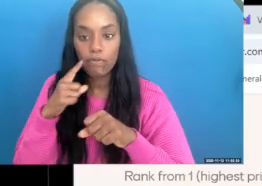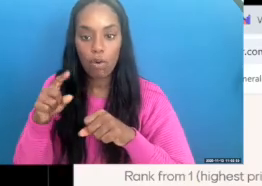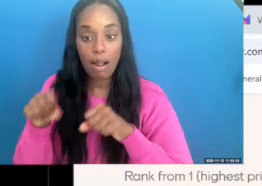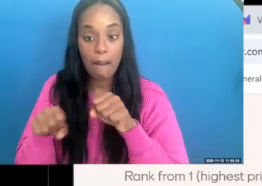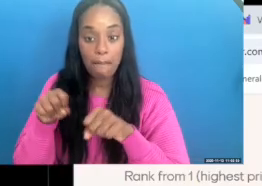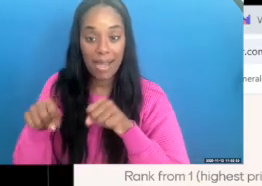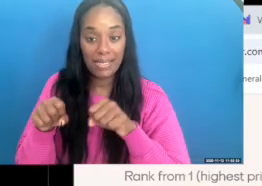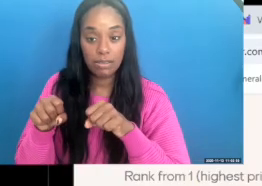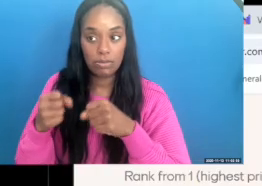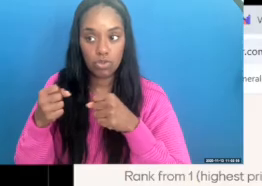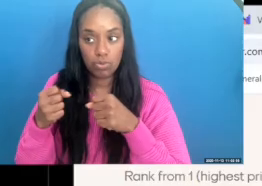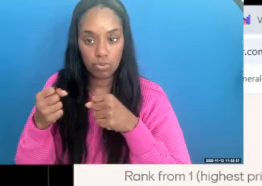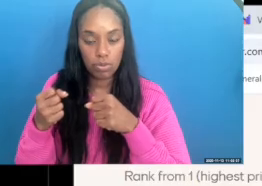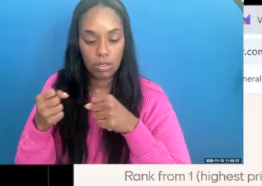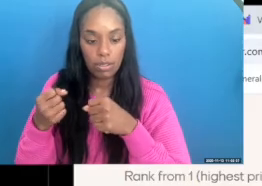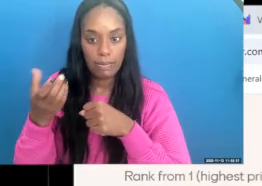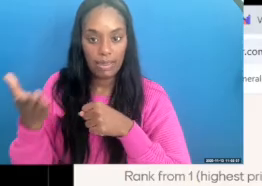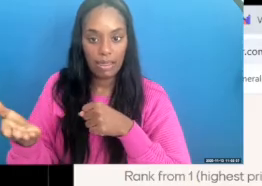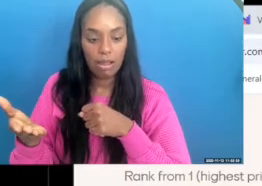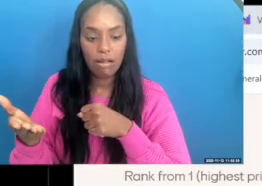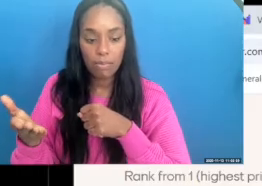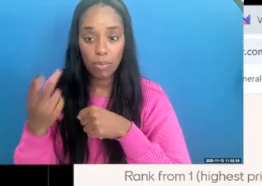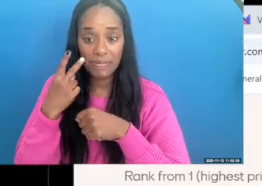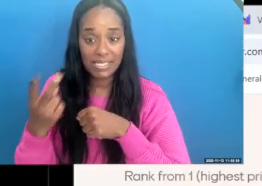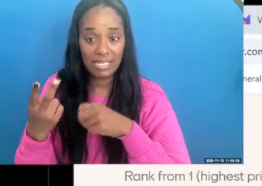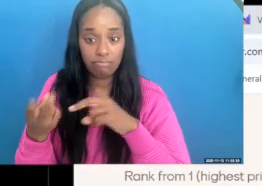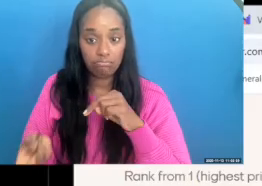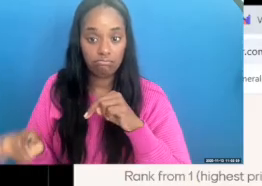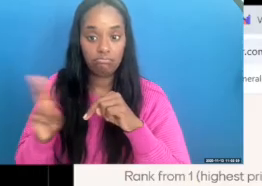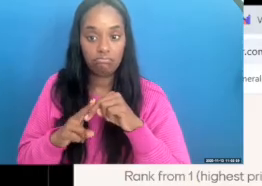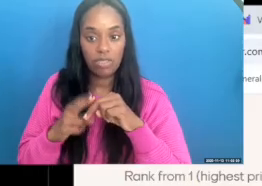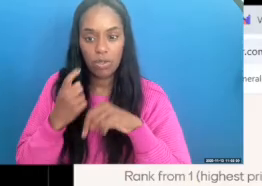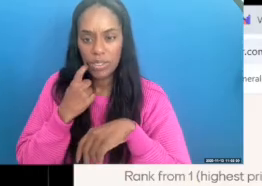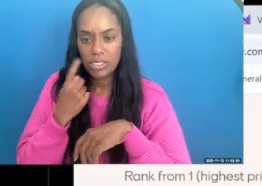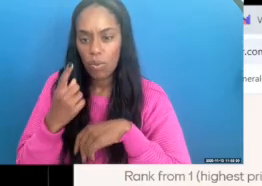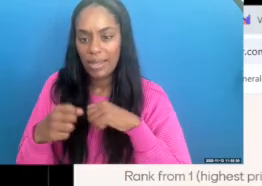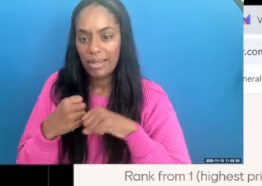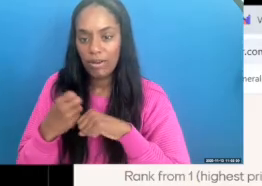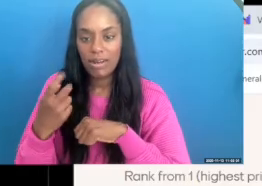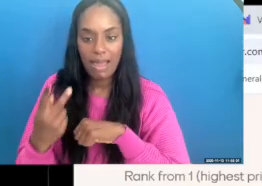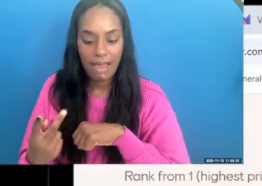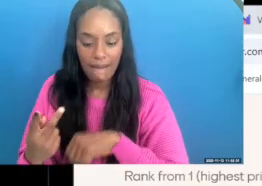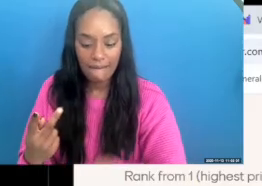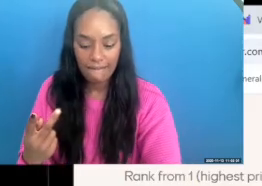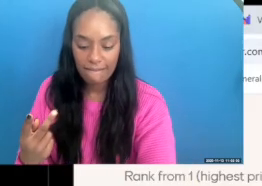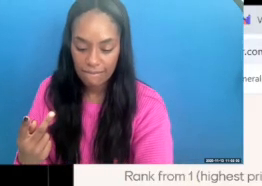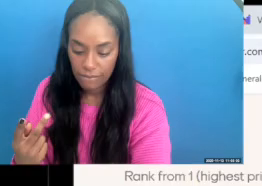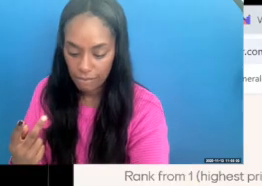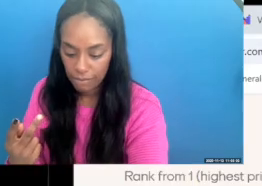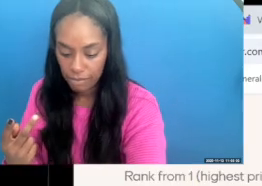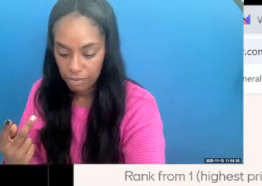riding a bicycle. And so we really have started to just see a huge uptick in the